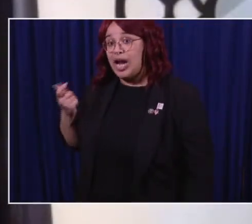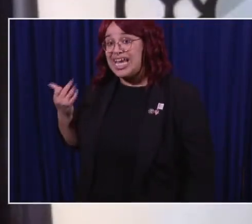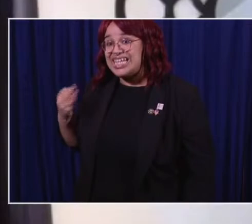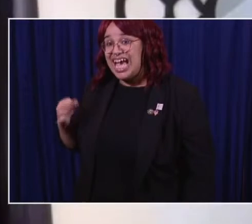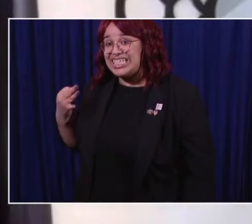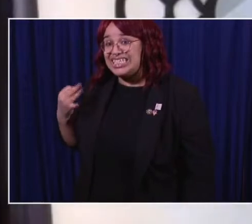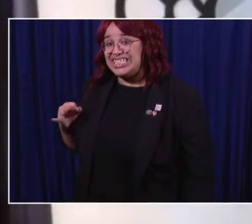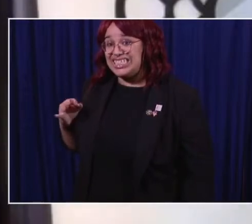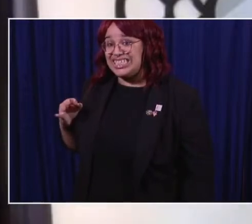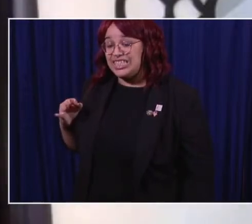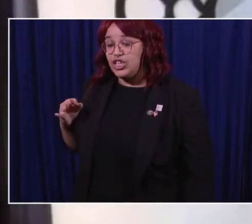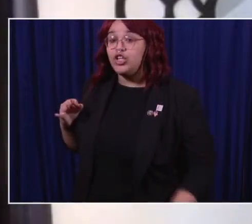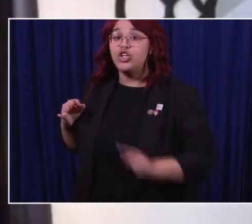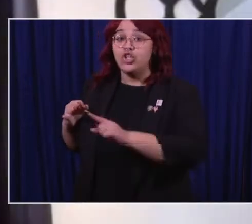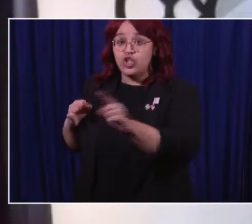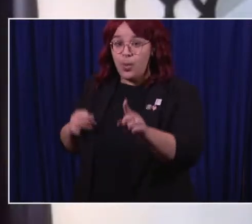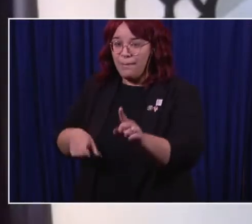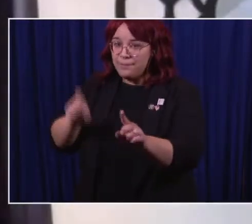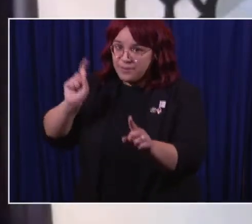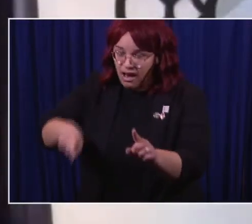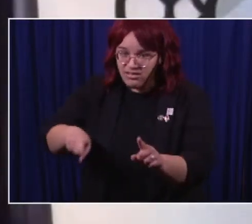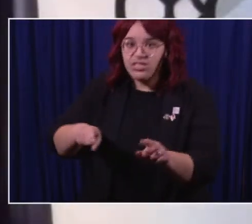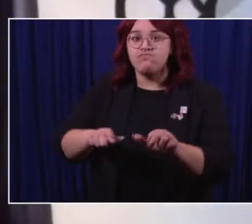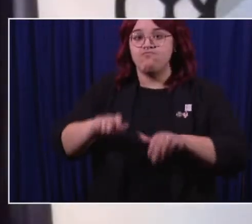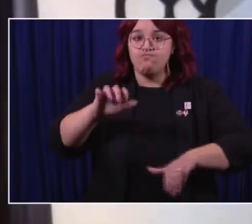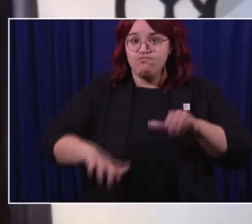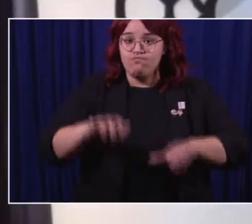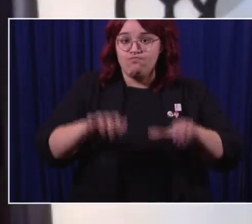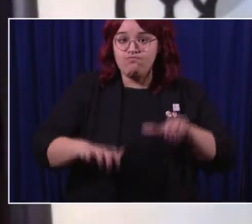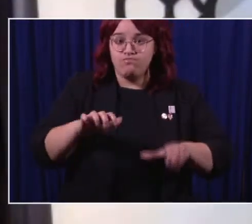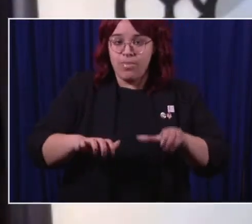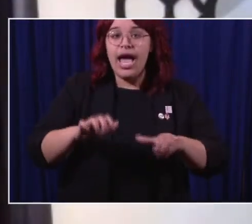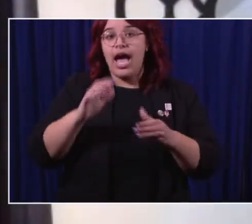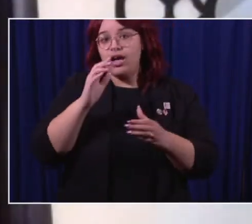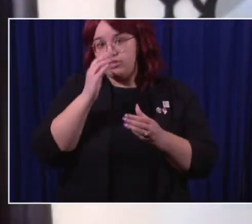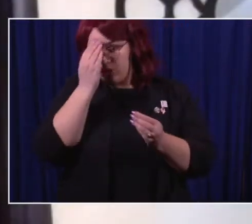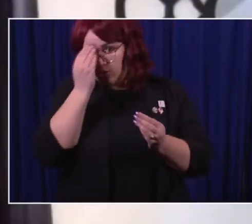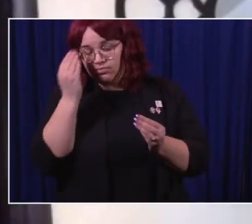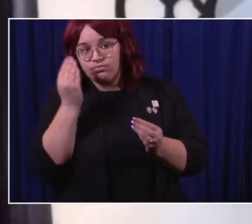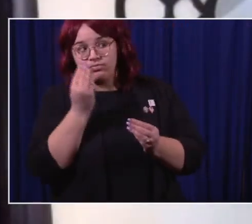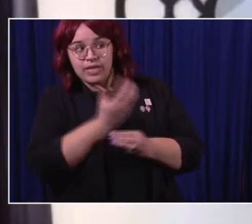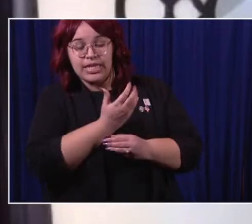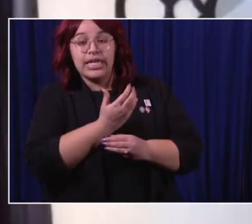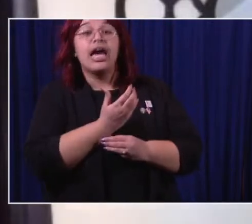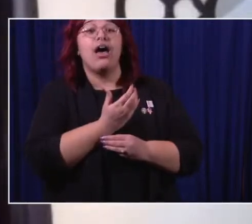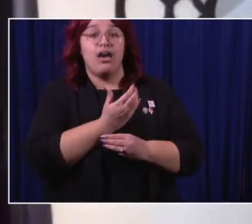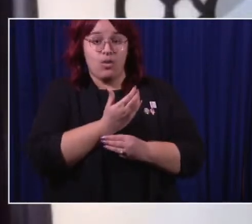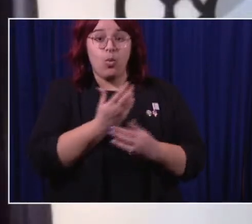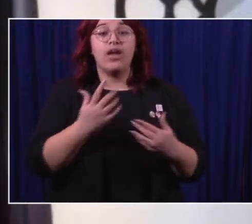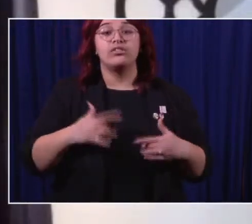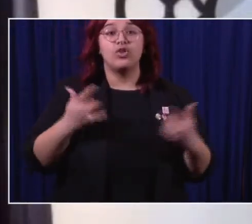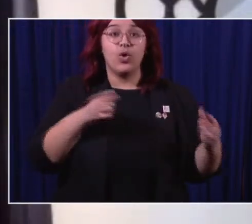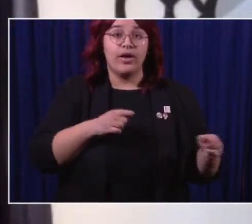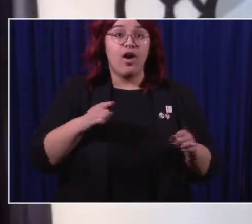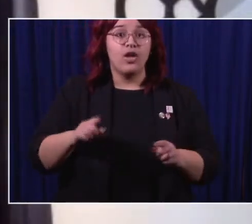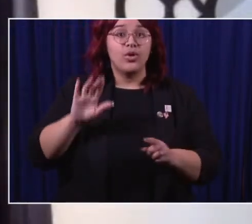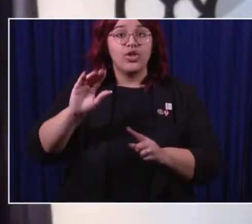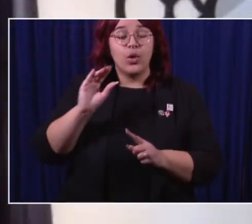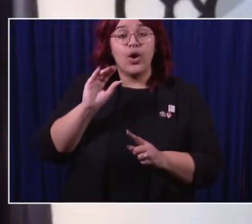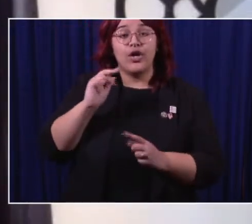it consistently. We also know that you're reporting into CMS data that's critical, and we want you to continue to do